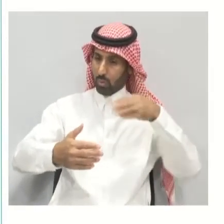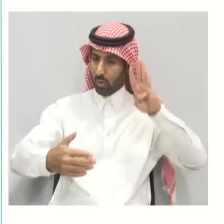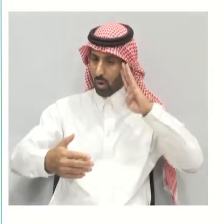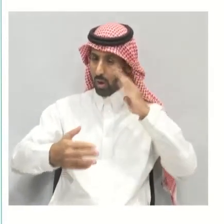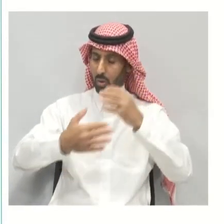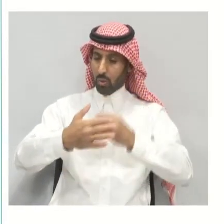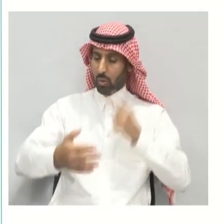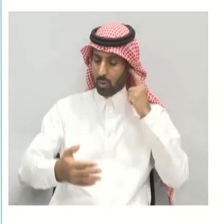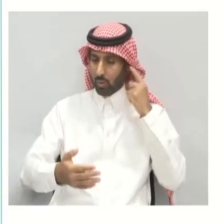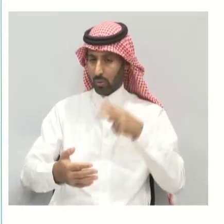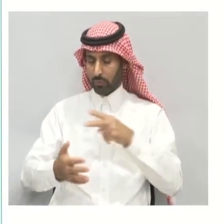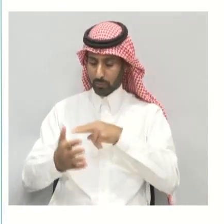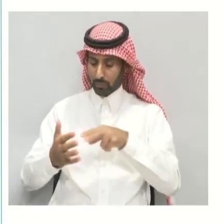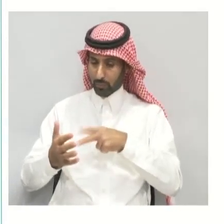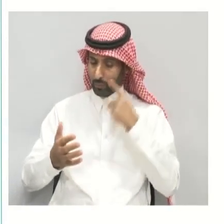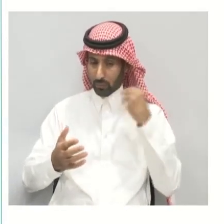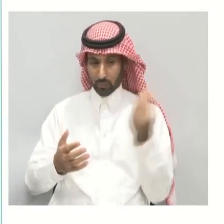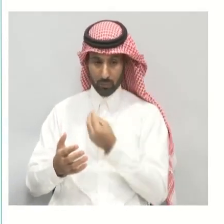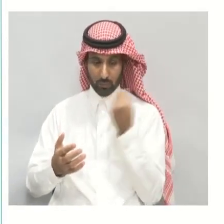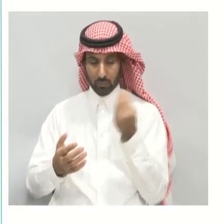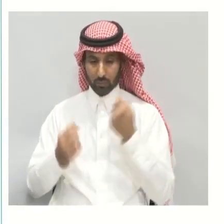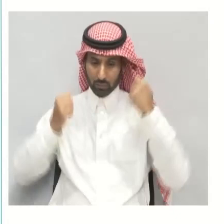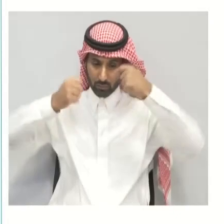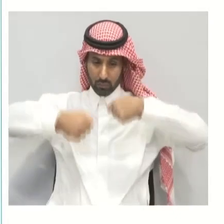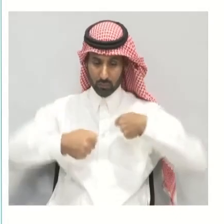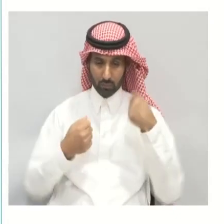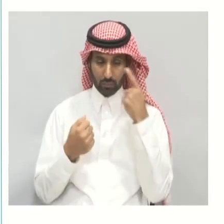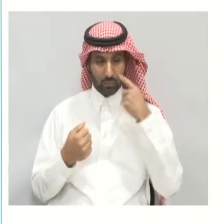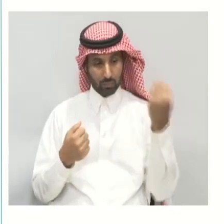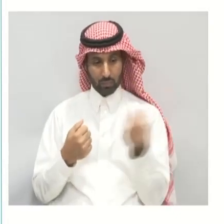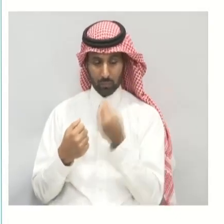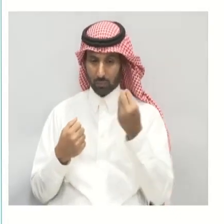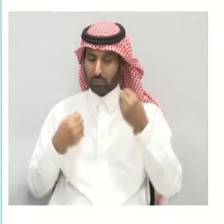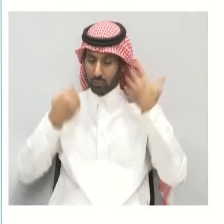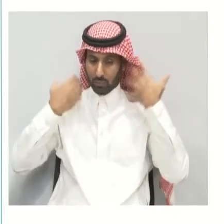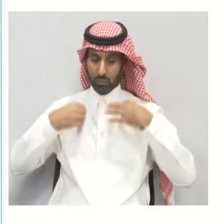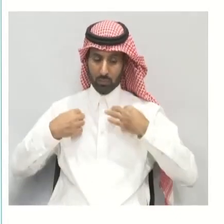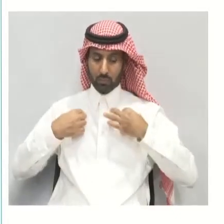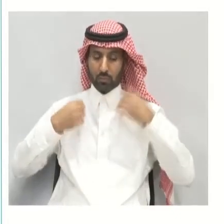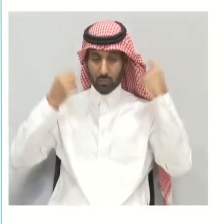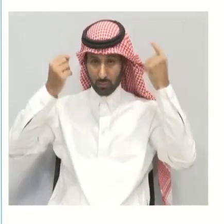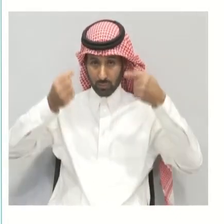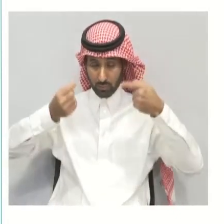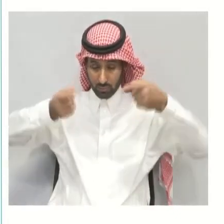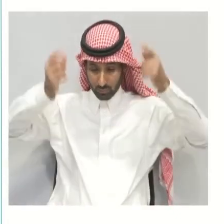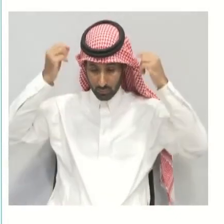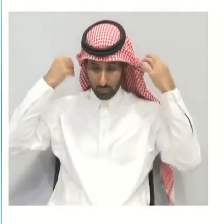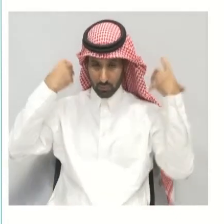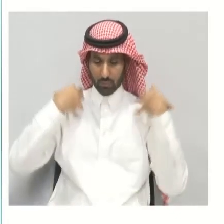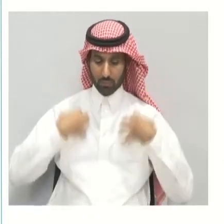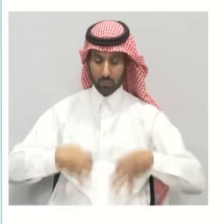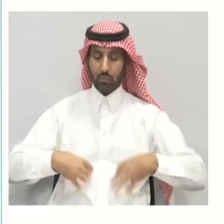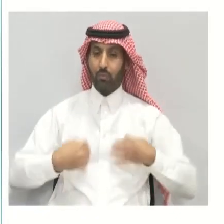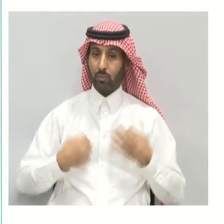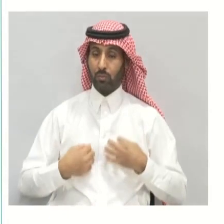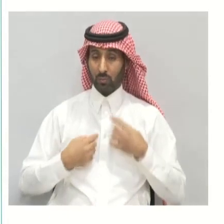And I'm still looking. Visitors where? And here I have found my answer. Visitors where?